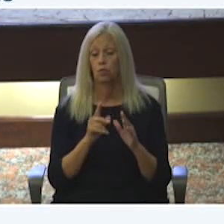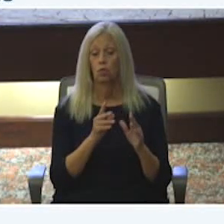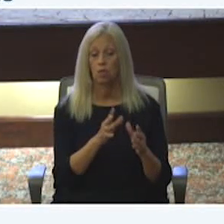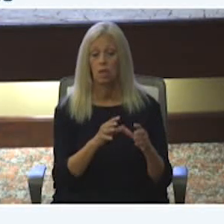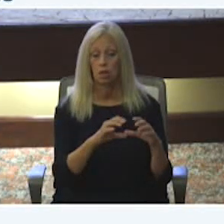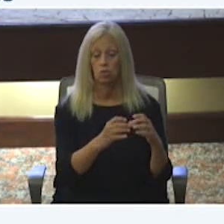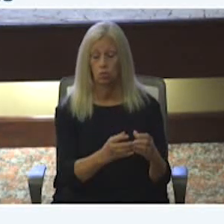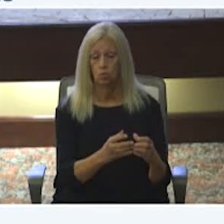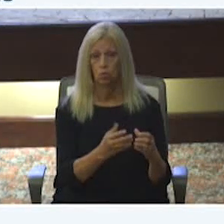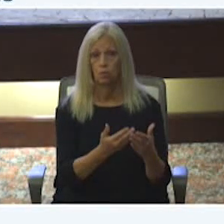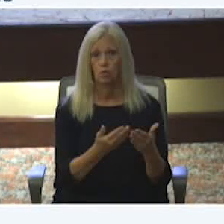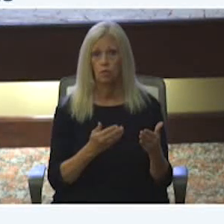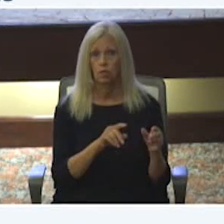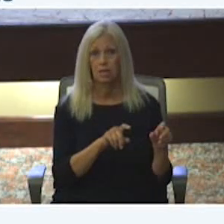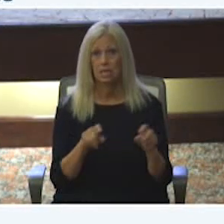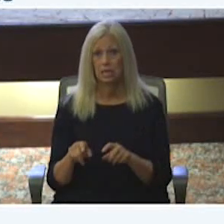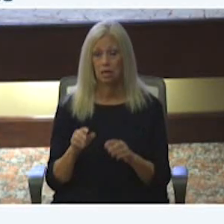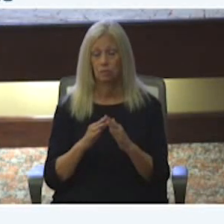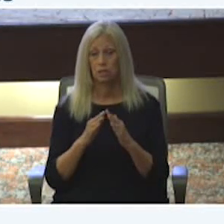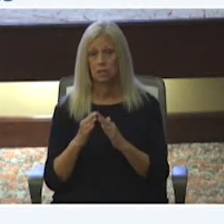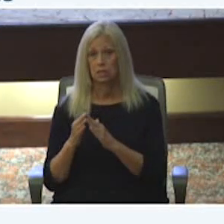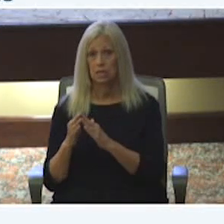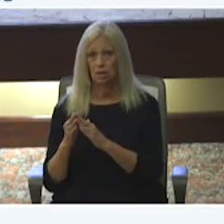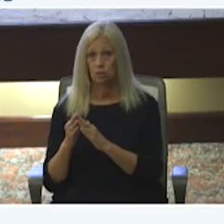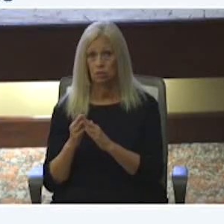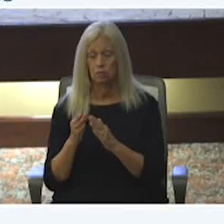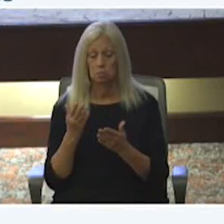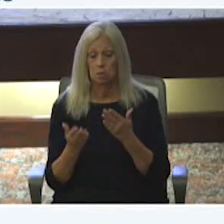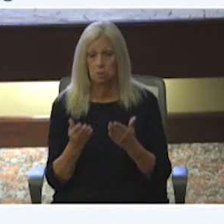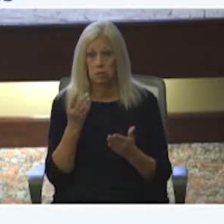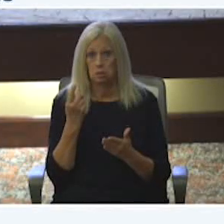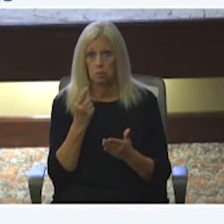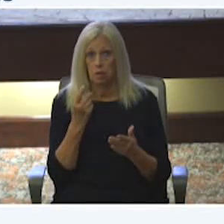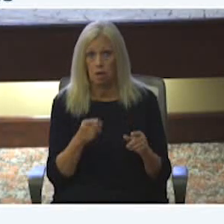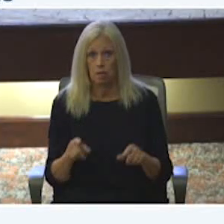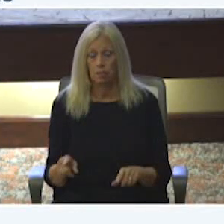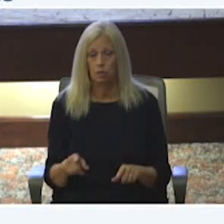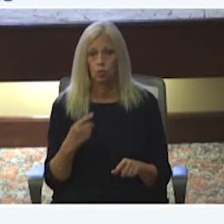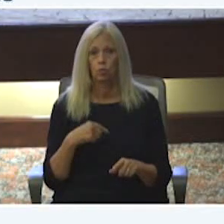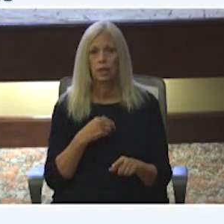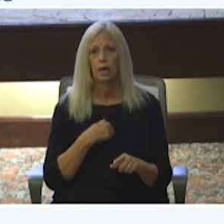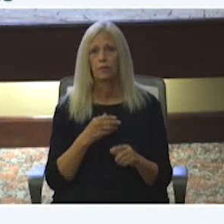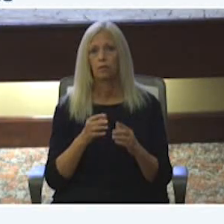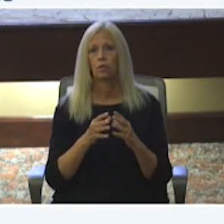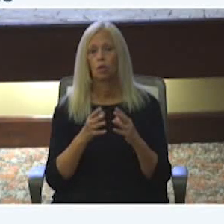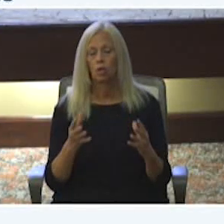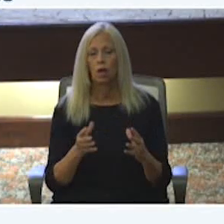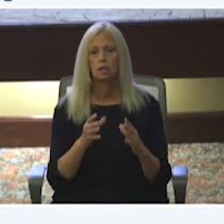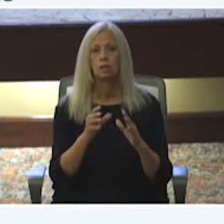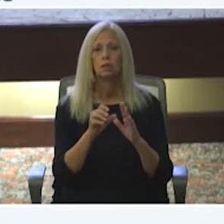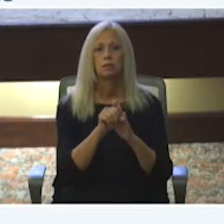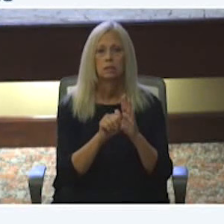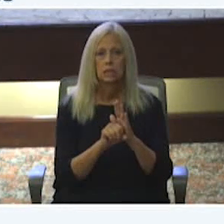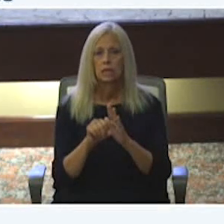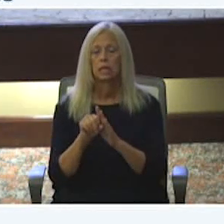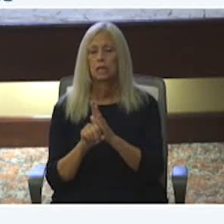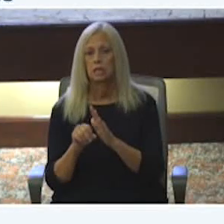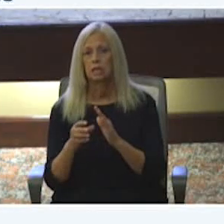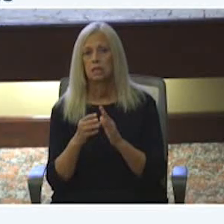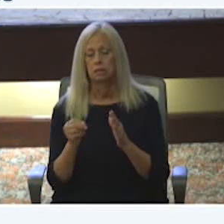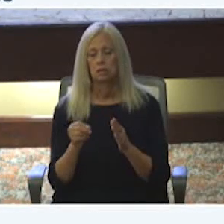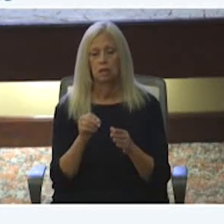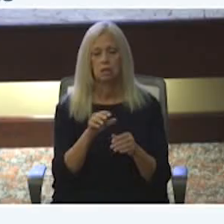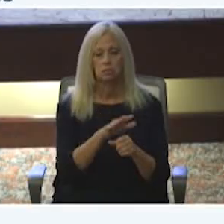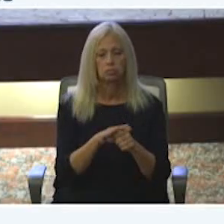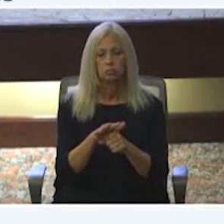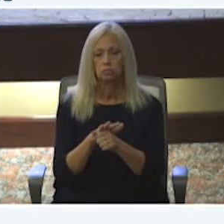come to town to protect the city in case something does happen. We have a lot of states and a lot of municipalities that have set some